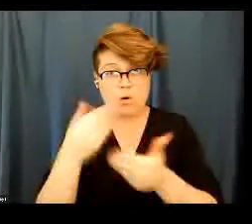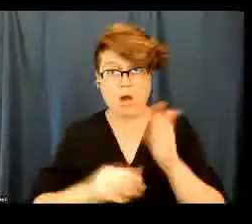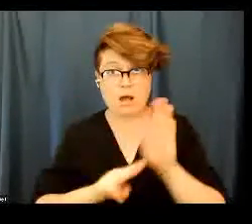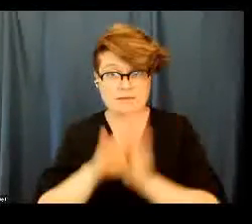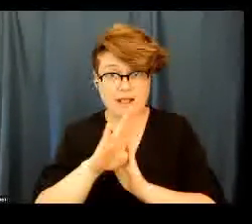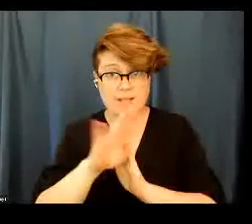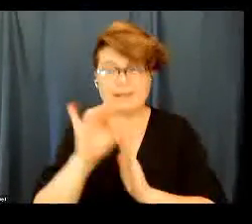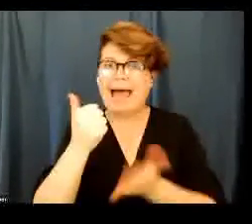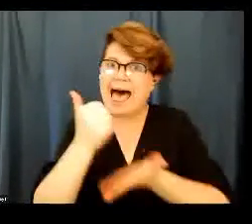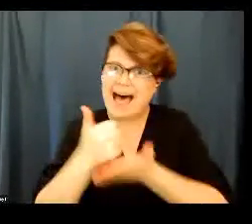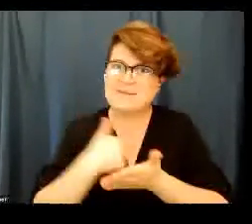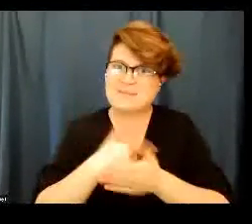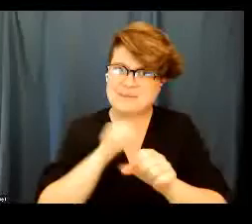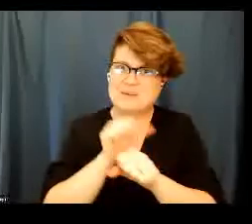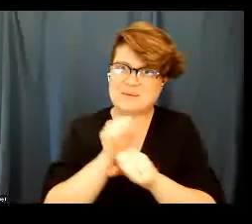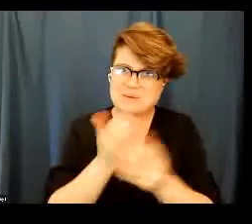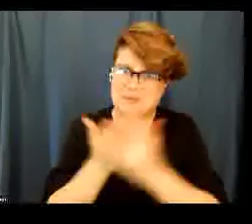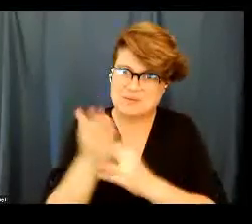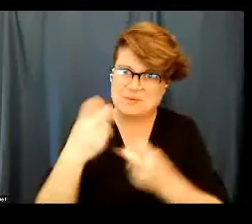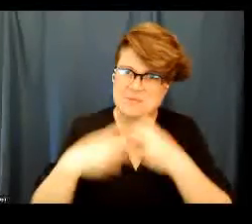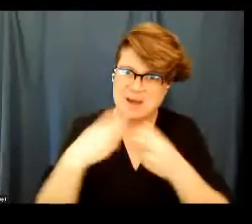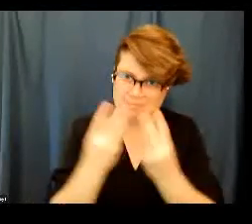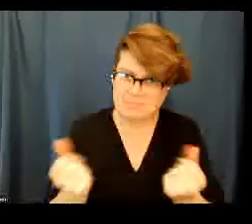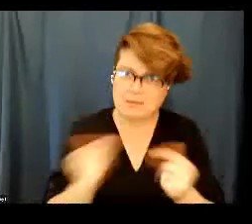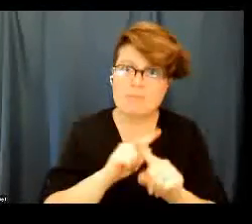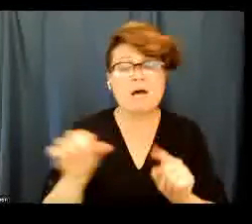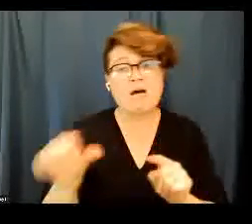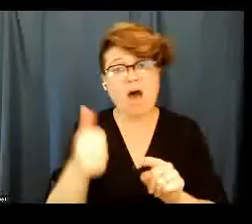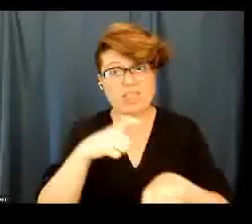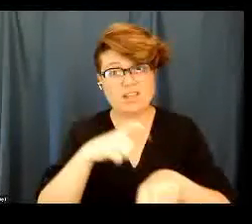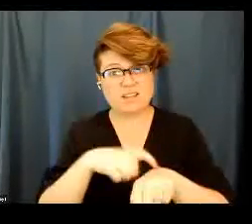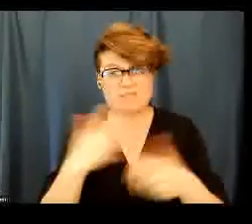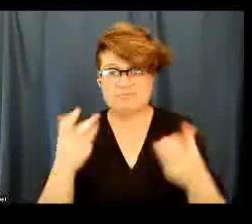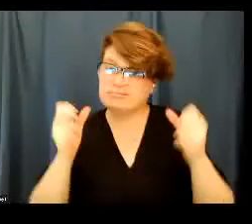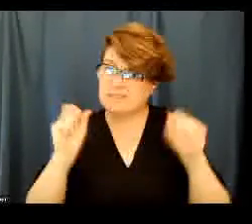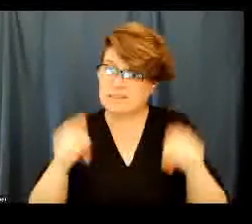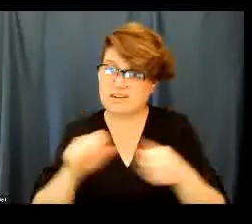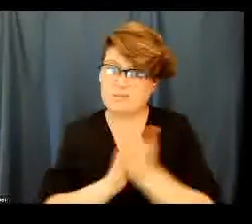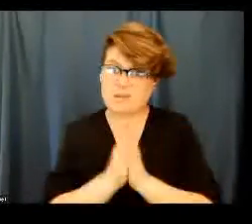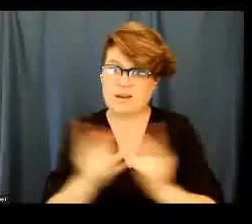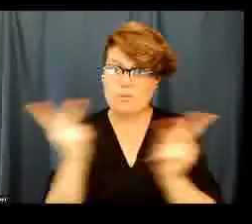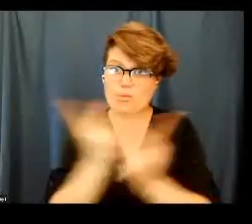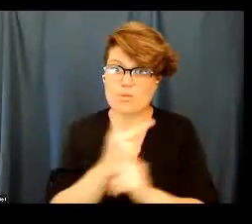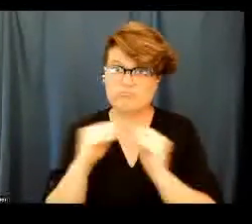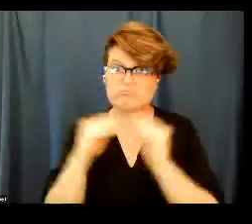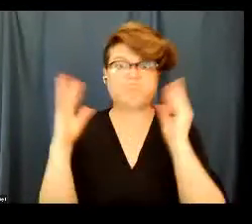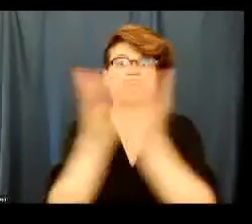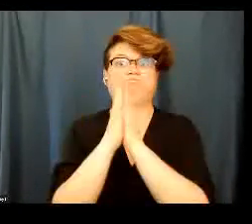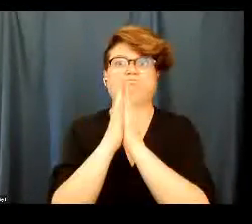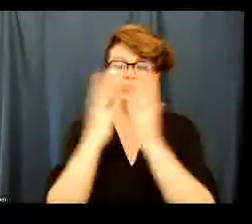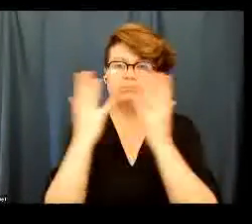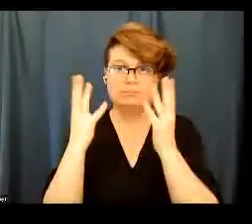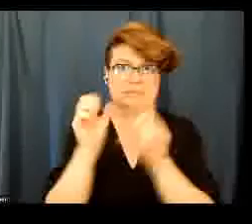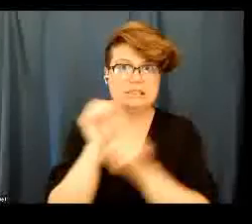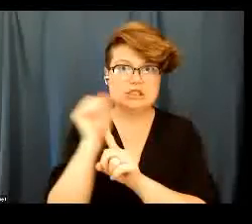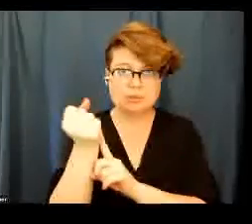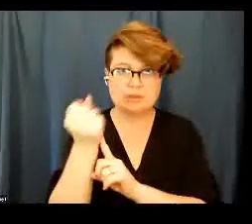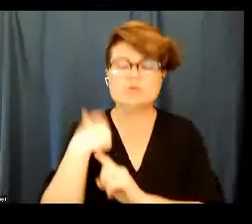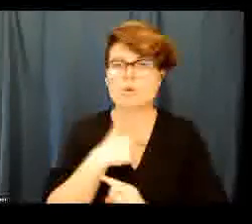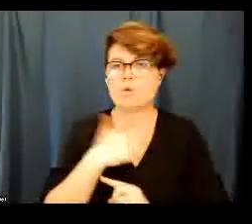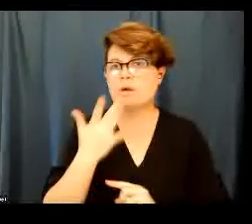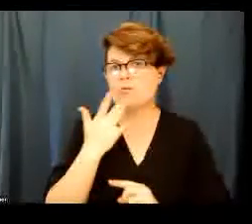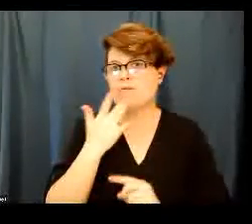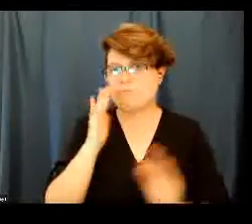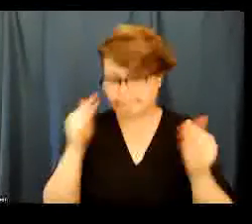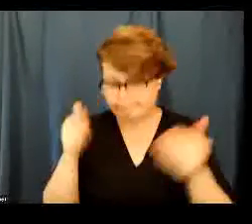but other times it could create a more tense environment, more tense situation. And so we might want to focus on relationship building